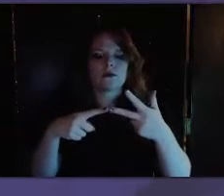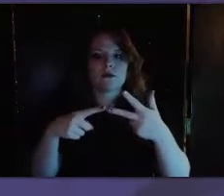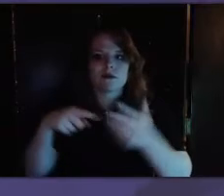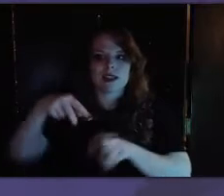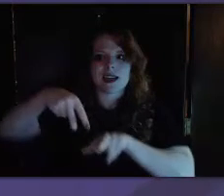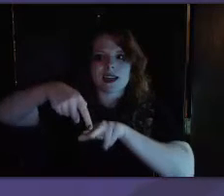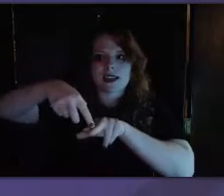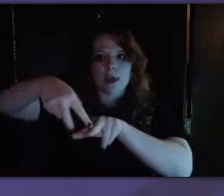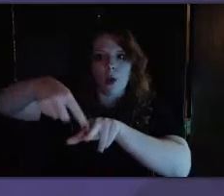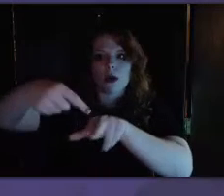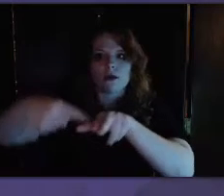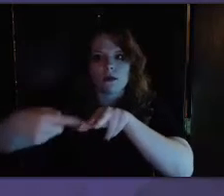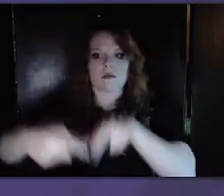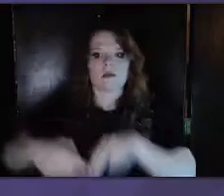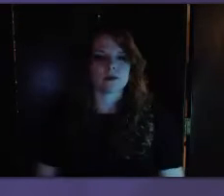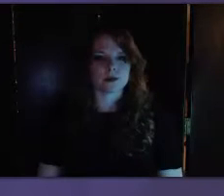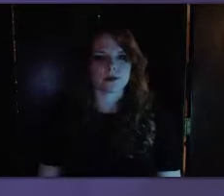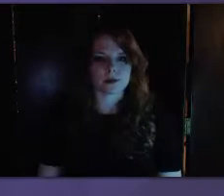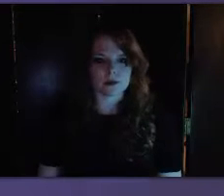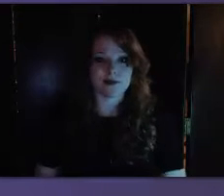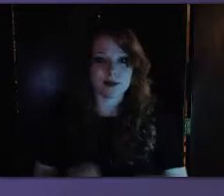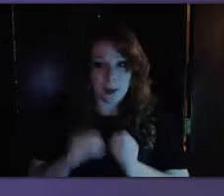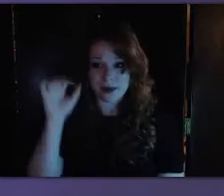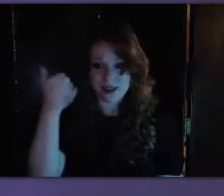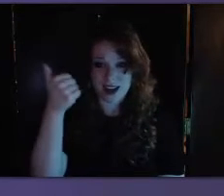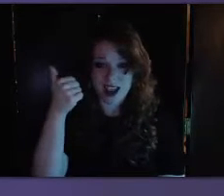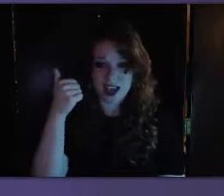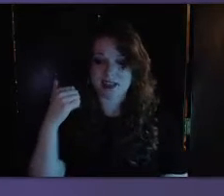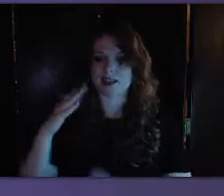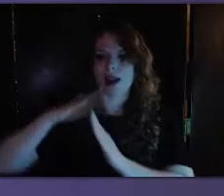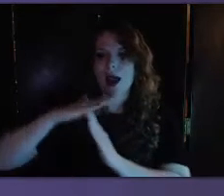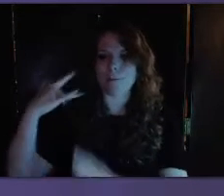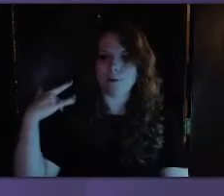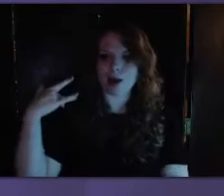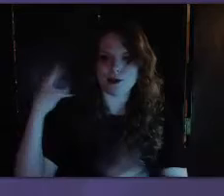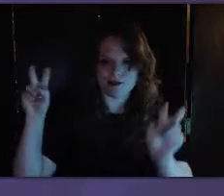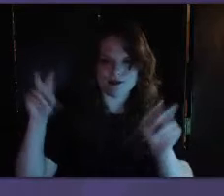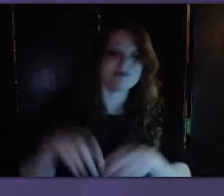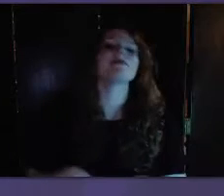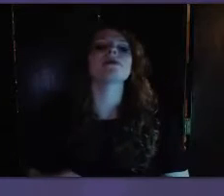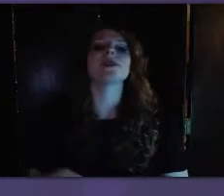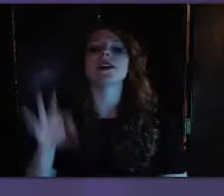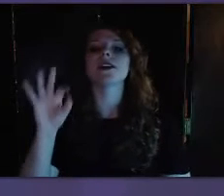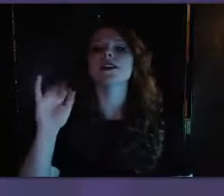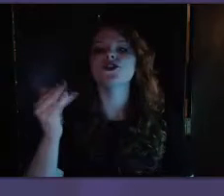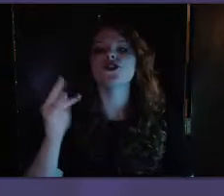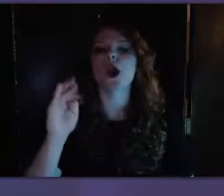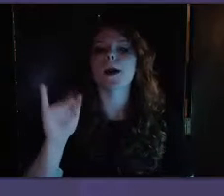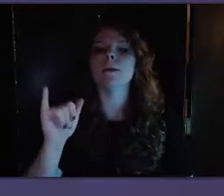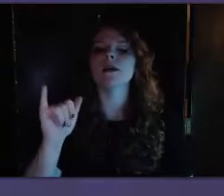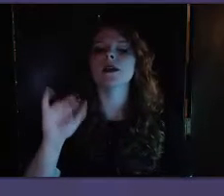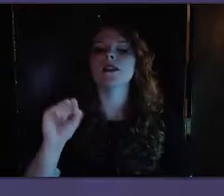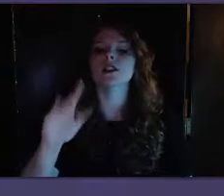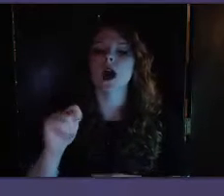C, skateboards. And question 10 is a top model. Fashion designer Jeremy Scott modeled his clothing